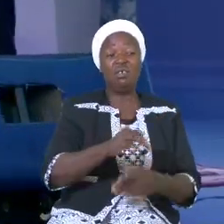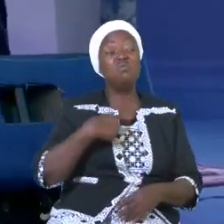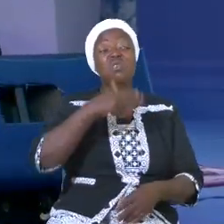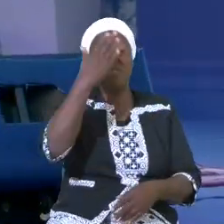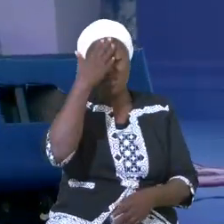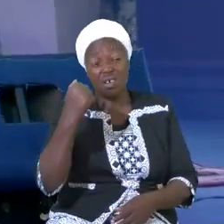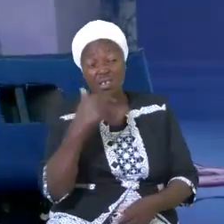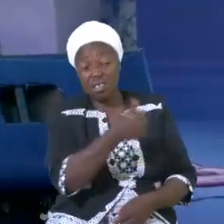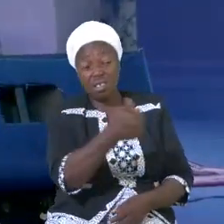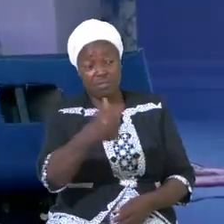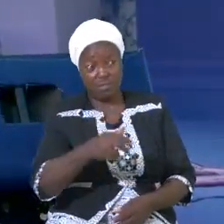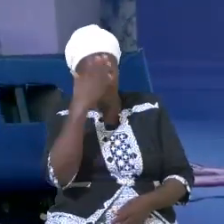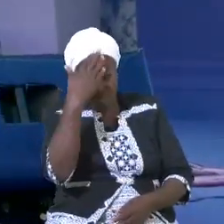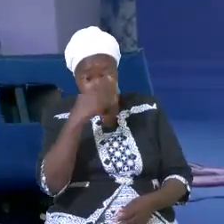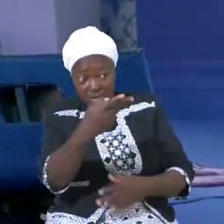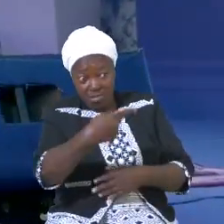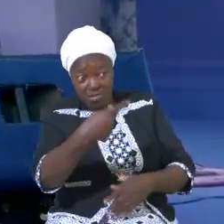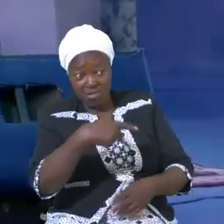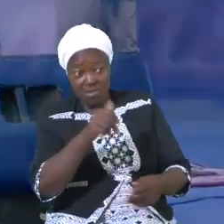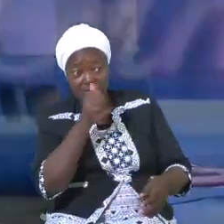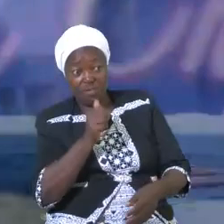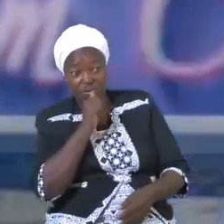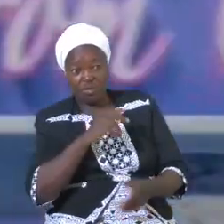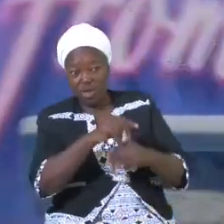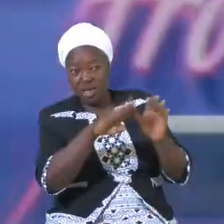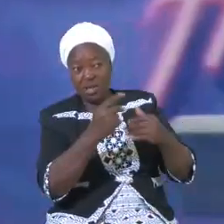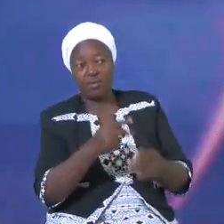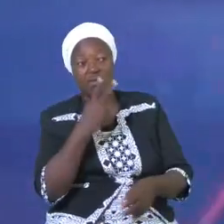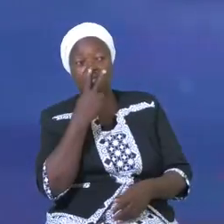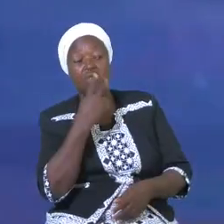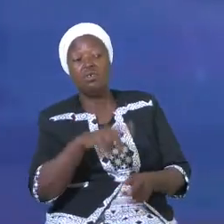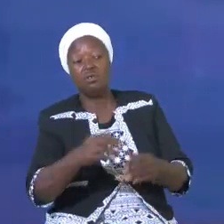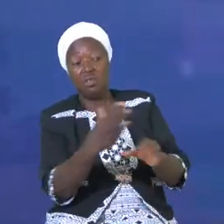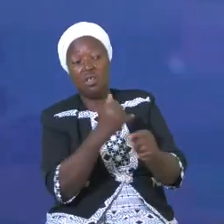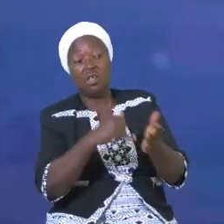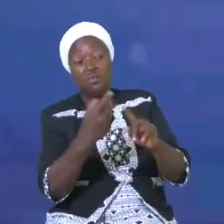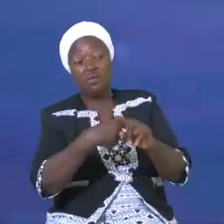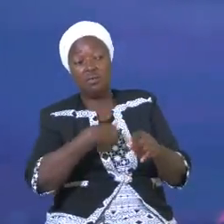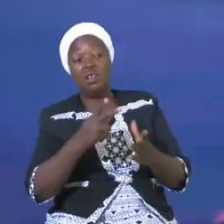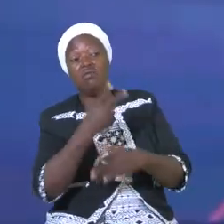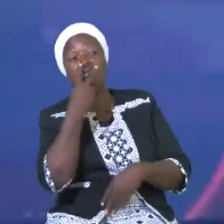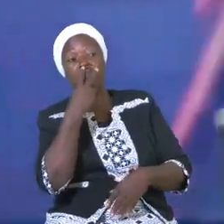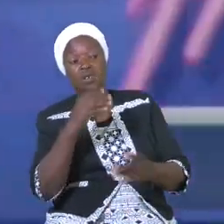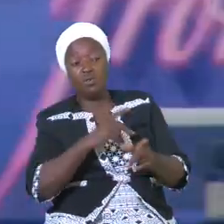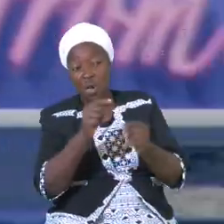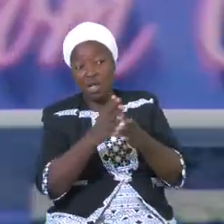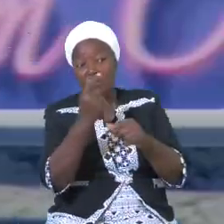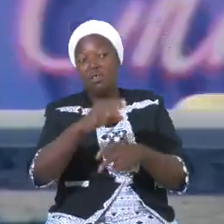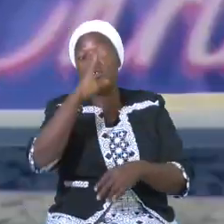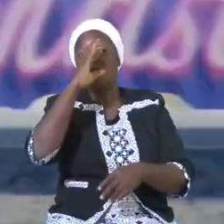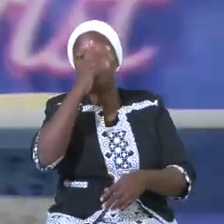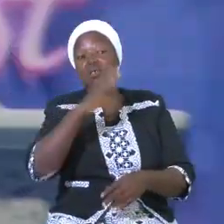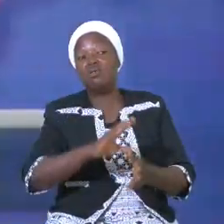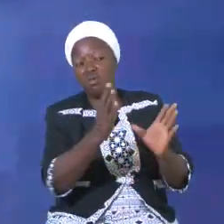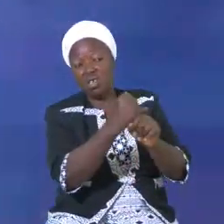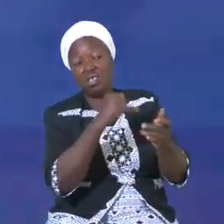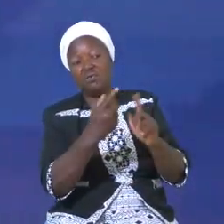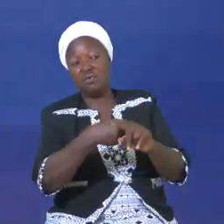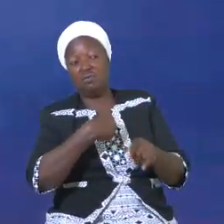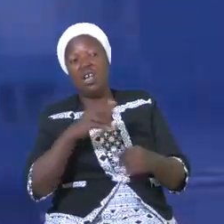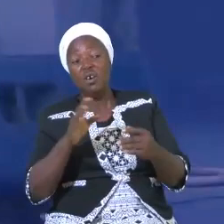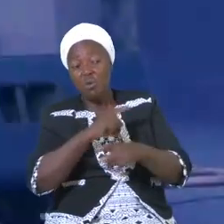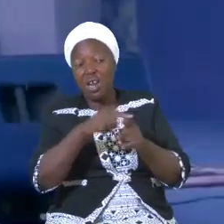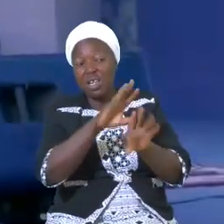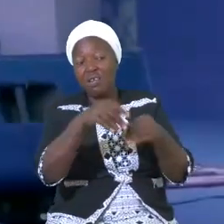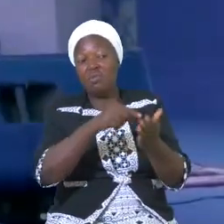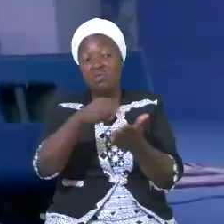now when i give you this to smoke didn't you get from me when i gave you that drink didn't you get that from me when i gave you this